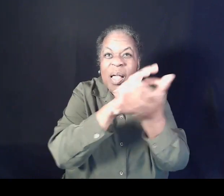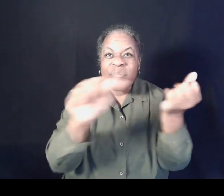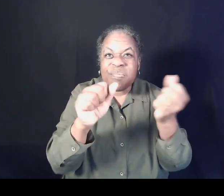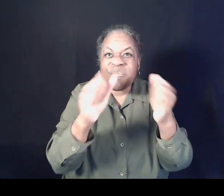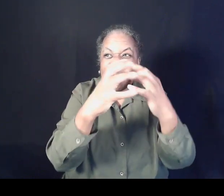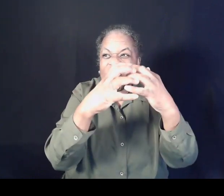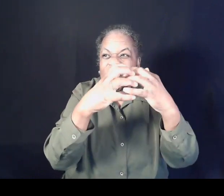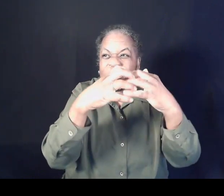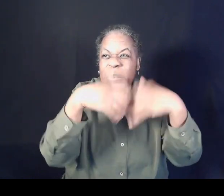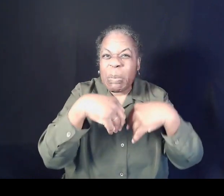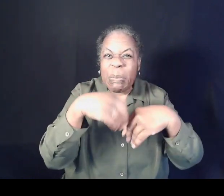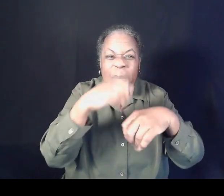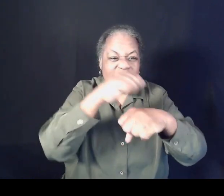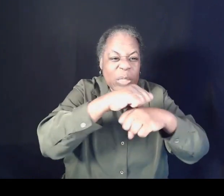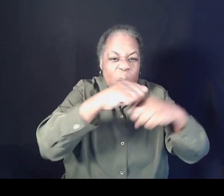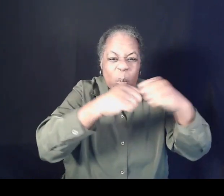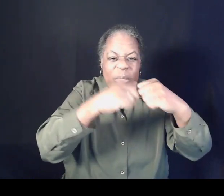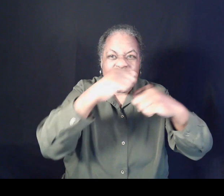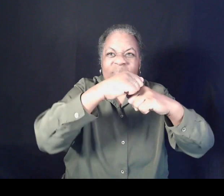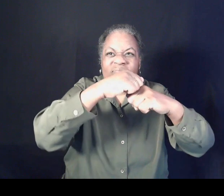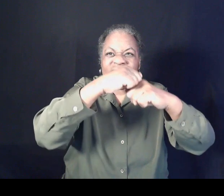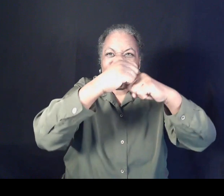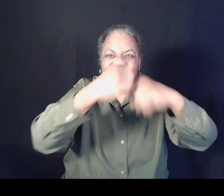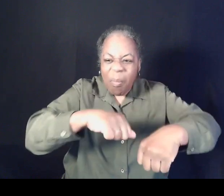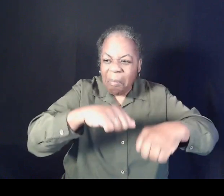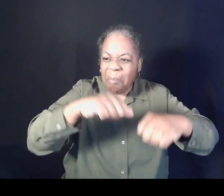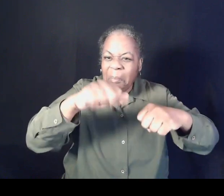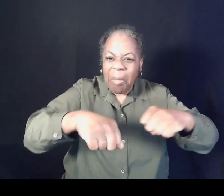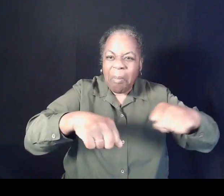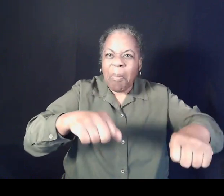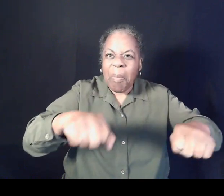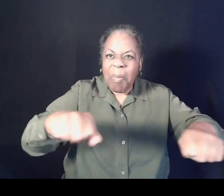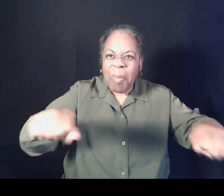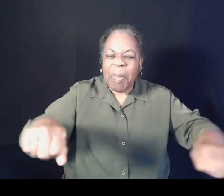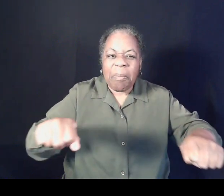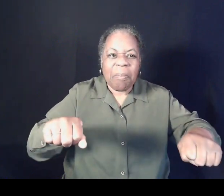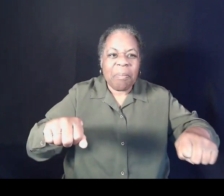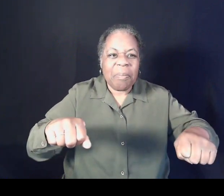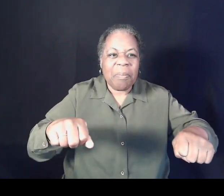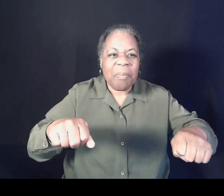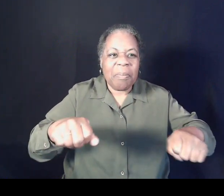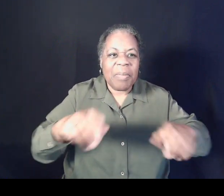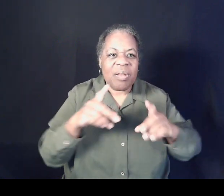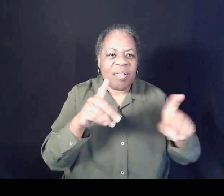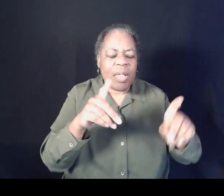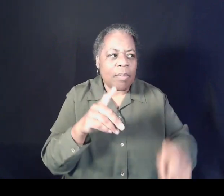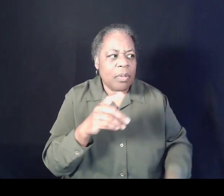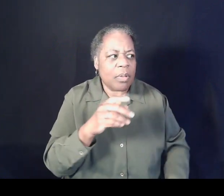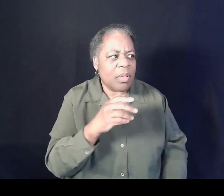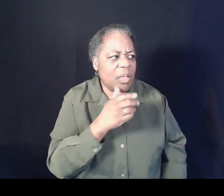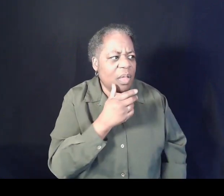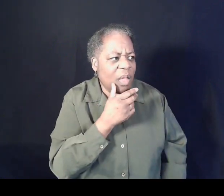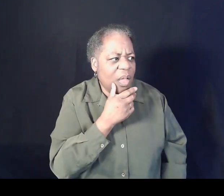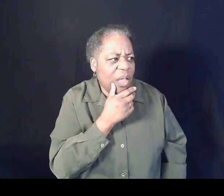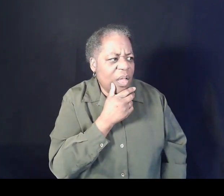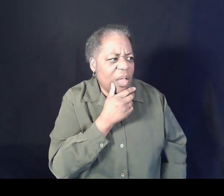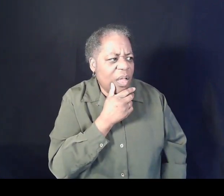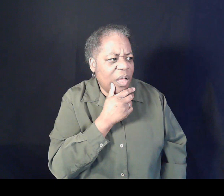two stones stacked on top of each other. The disciples are a bit stunned by this, and so they lean